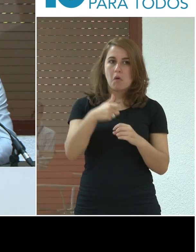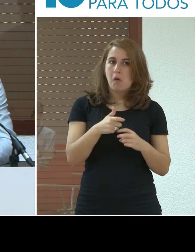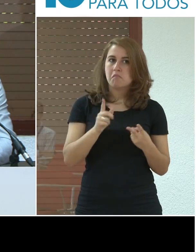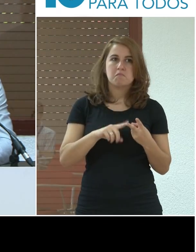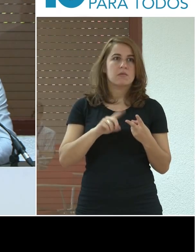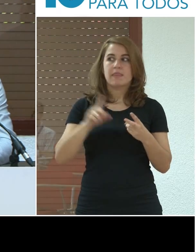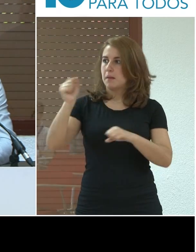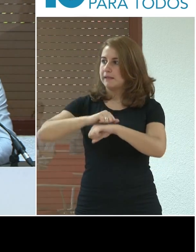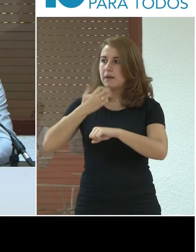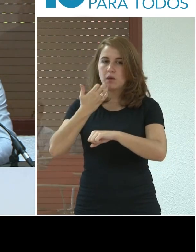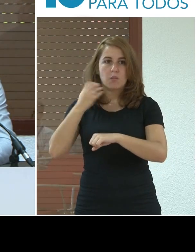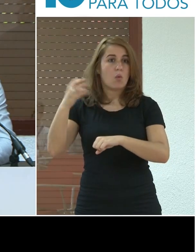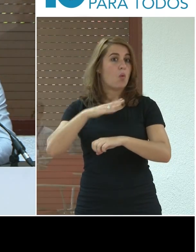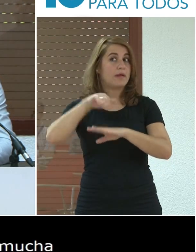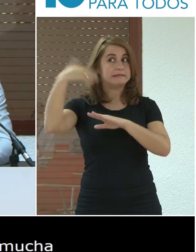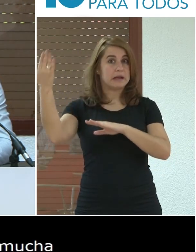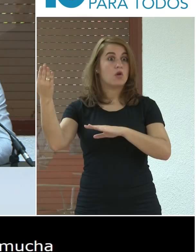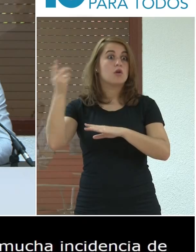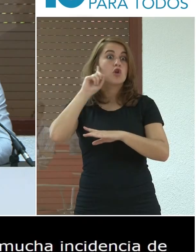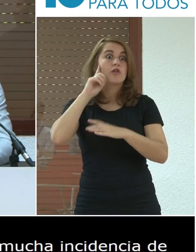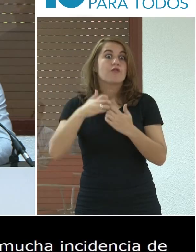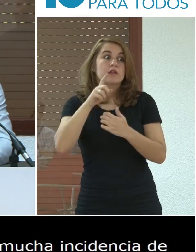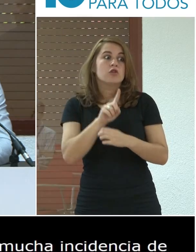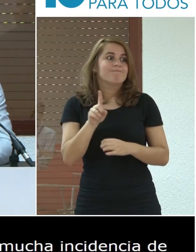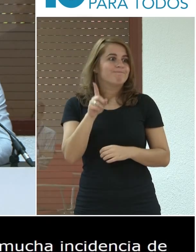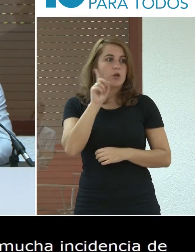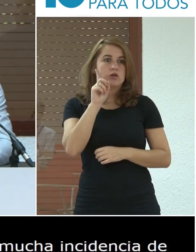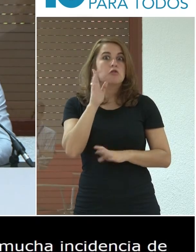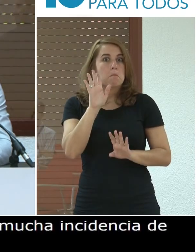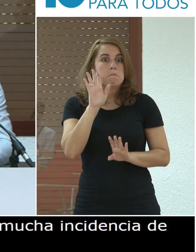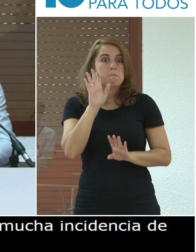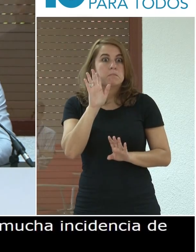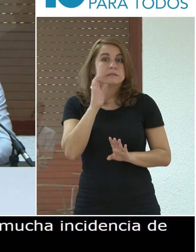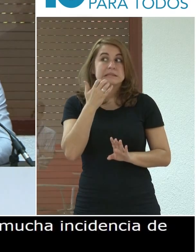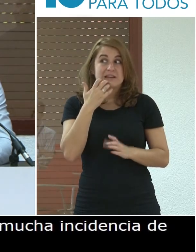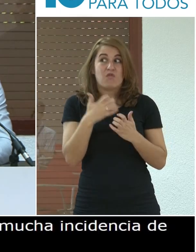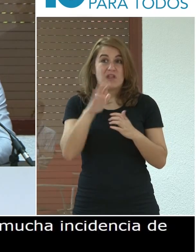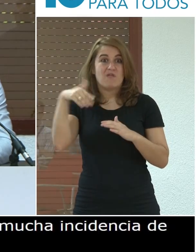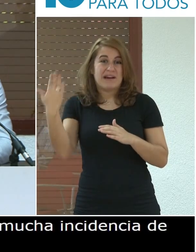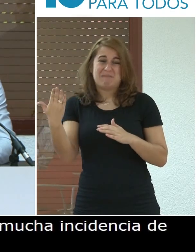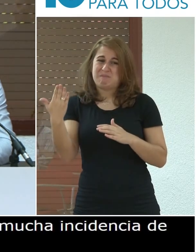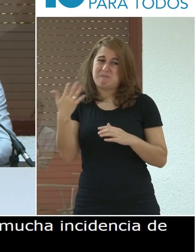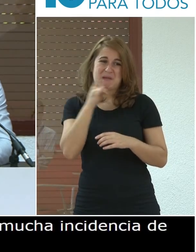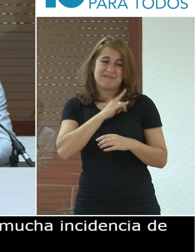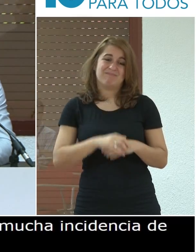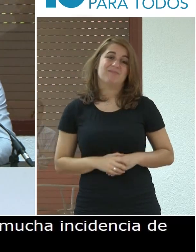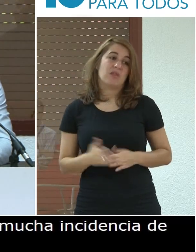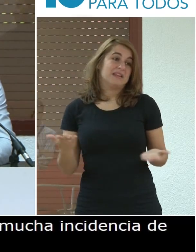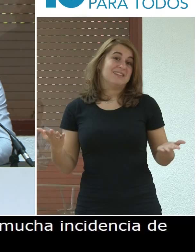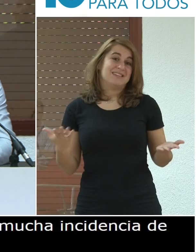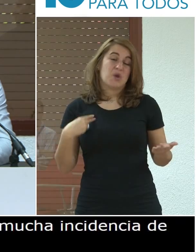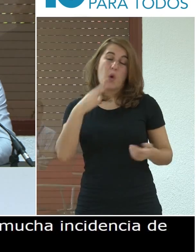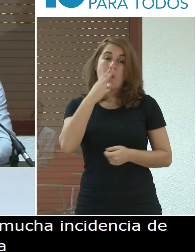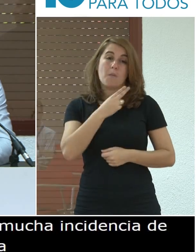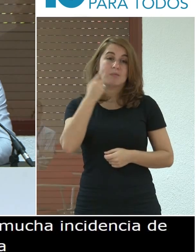works well without a lot of lightning. They say that it works also outdoors, but I'm not totally sure